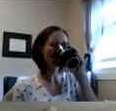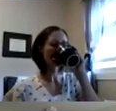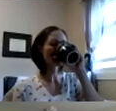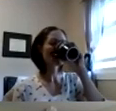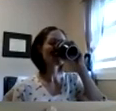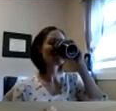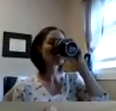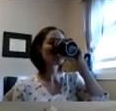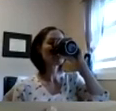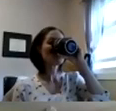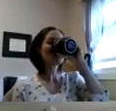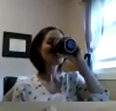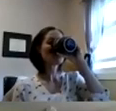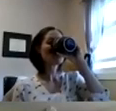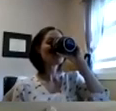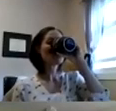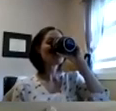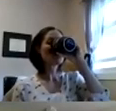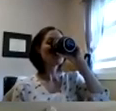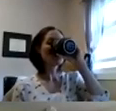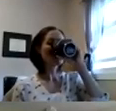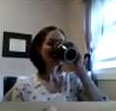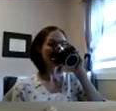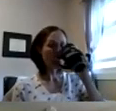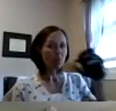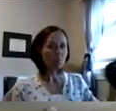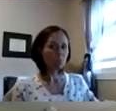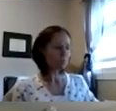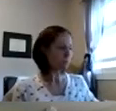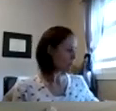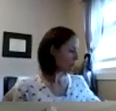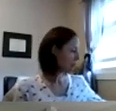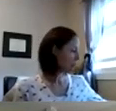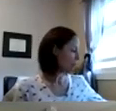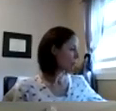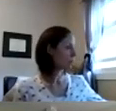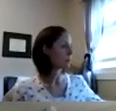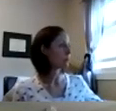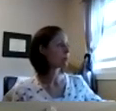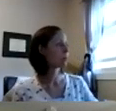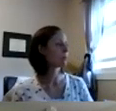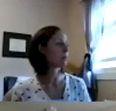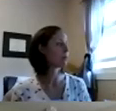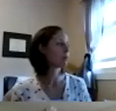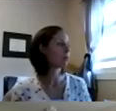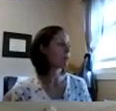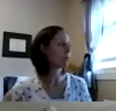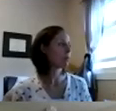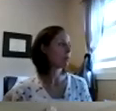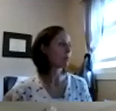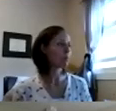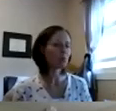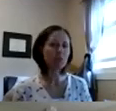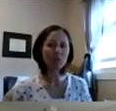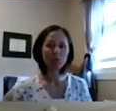applying for CARES Act funding from the South Dakota Arts Council and providing you with a bit of a guide to our CARES Act funding, I